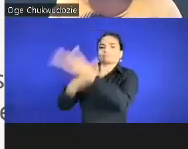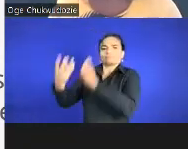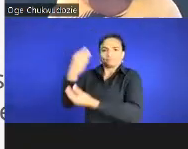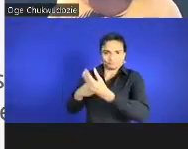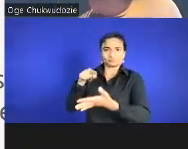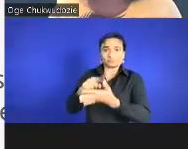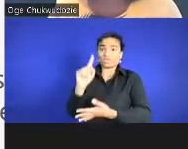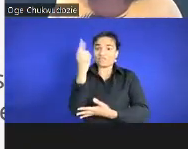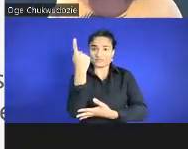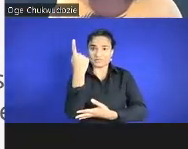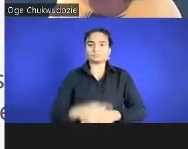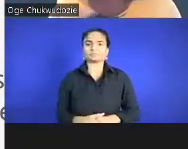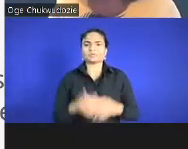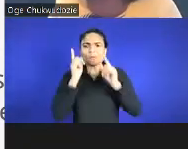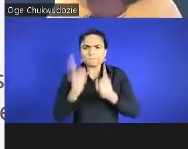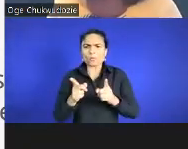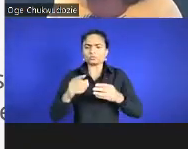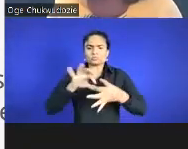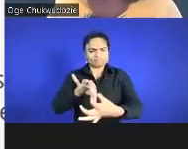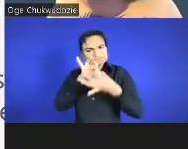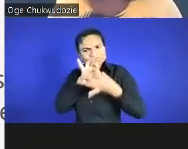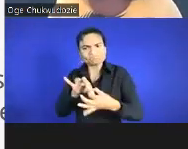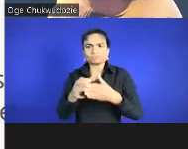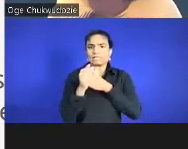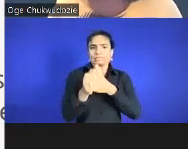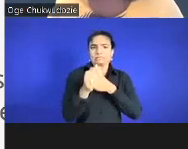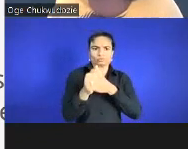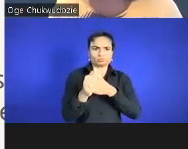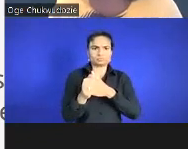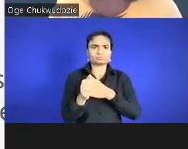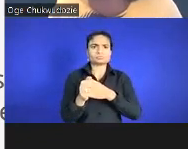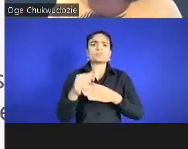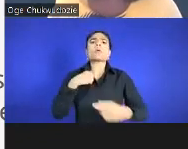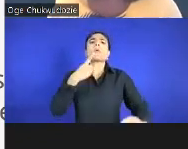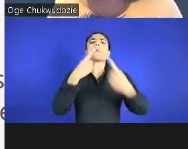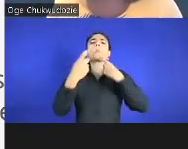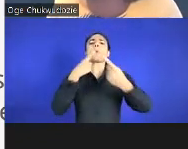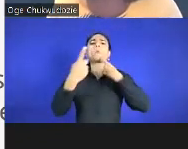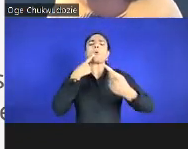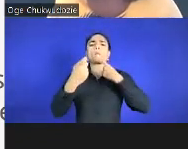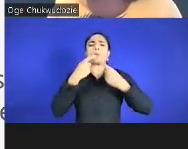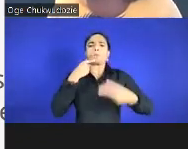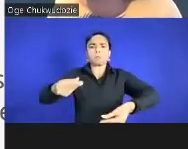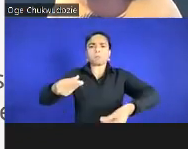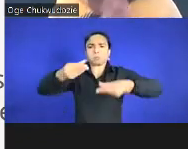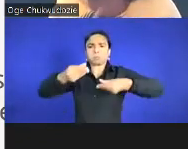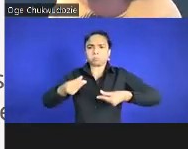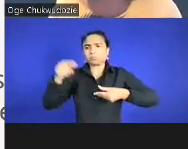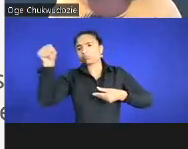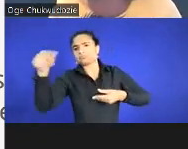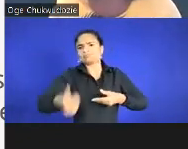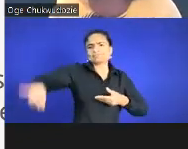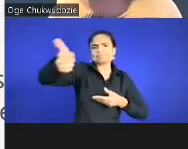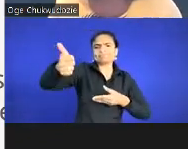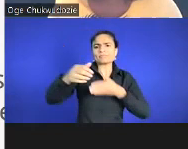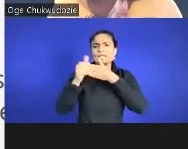and even with responding to the complaints that come in. So if the leader is not involved, is not committed, then that will not